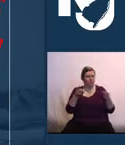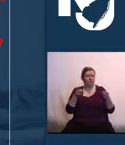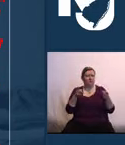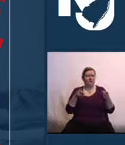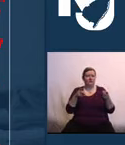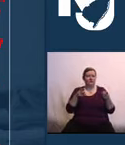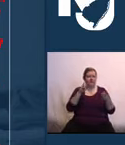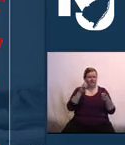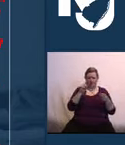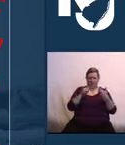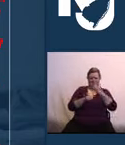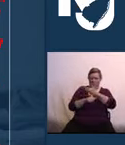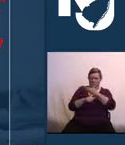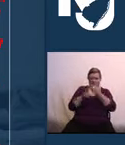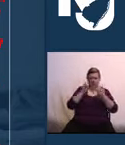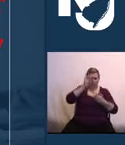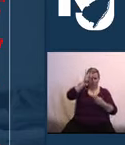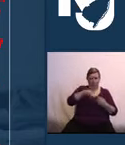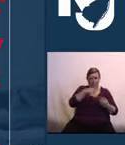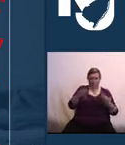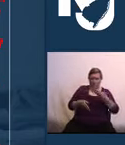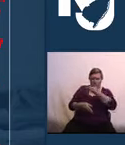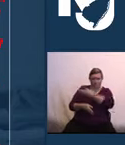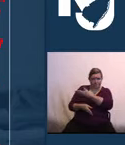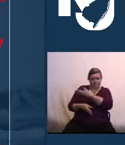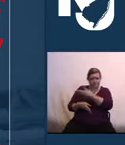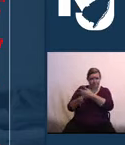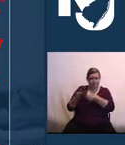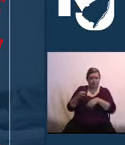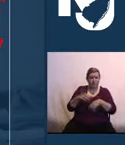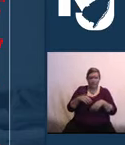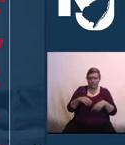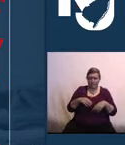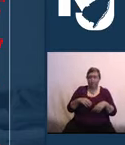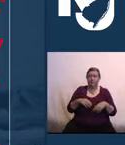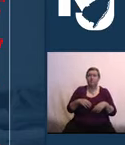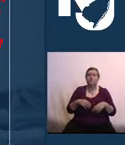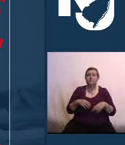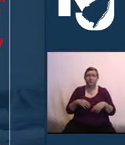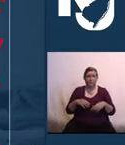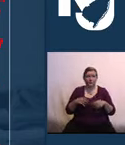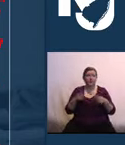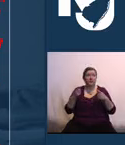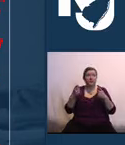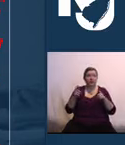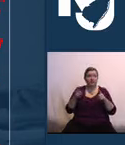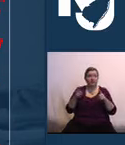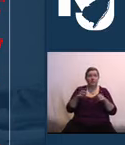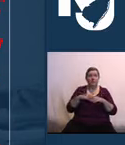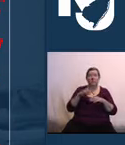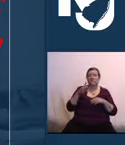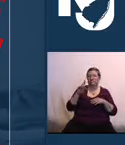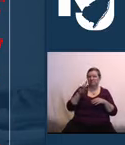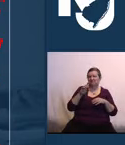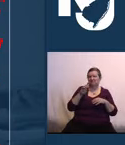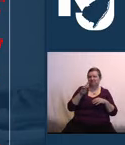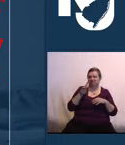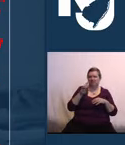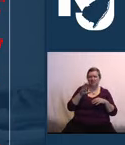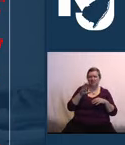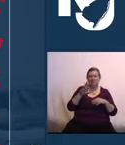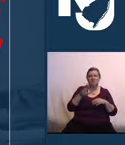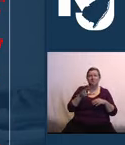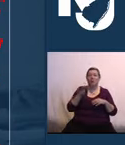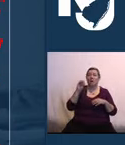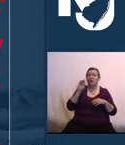is during the raging days of Omicron. And again, so keep